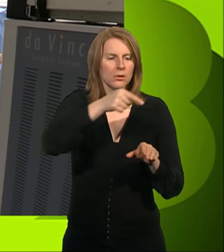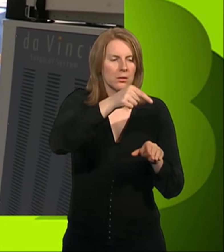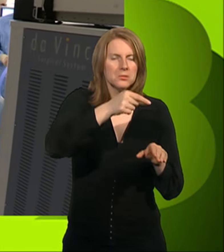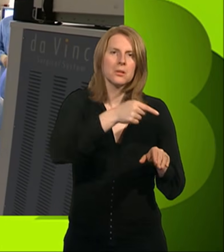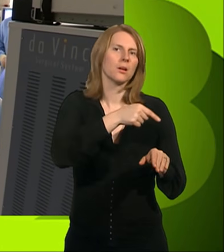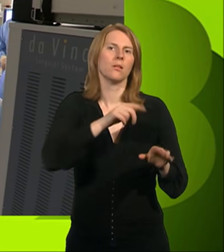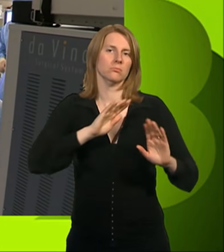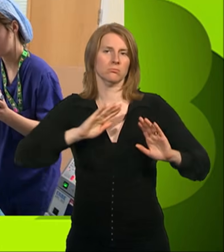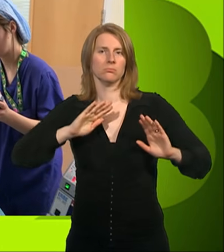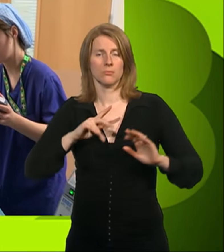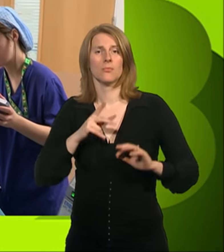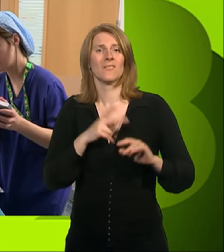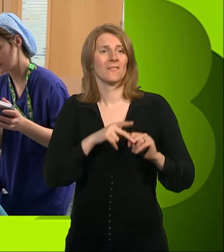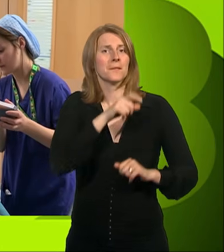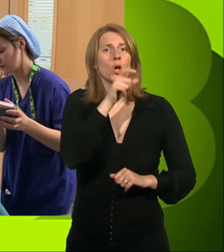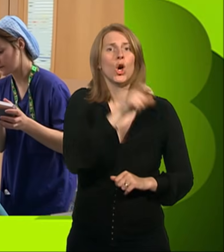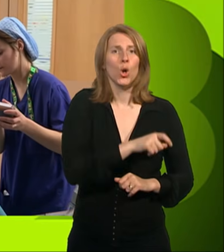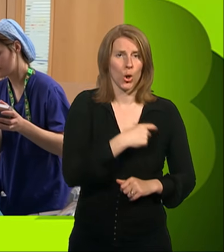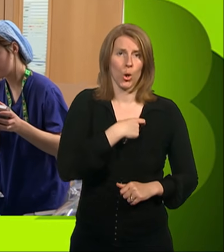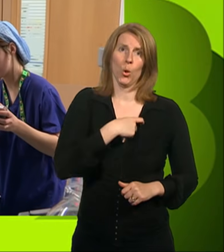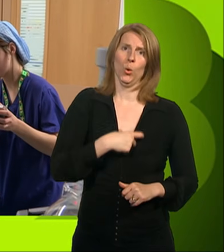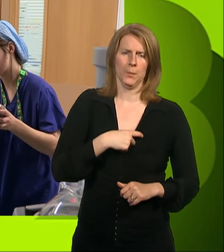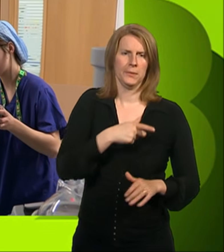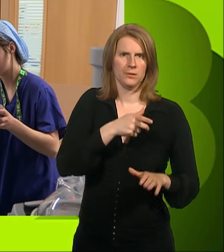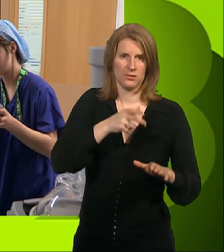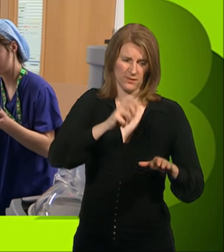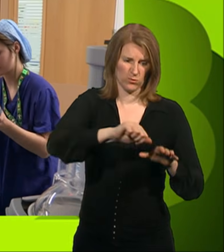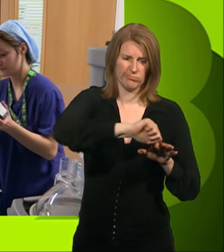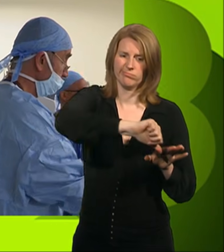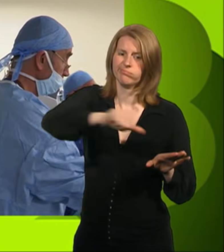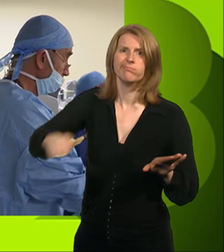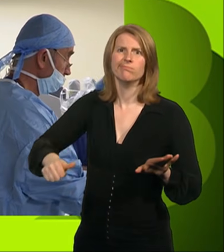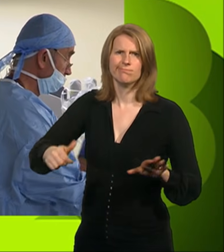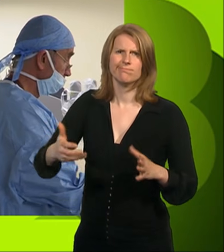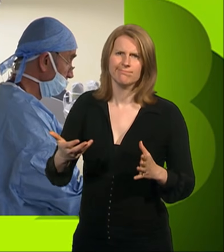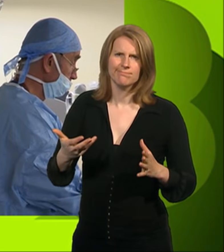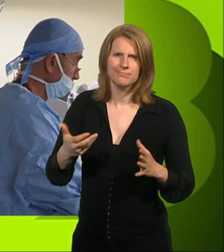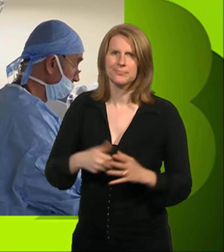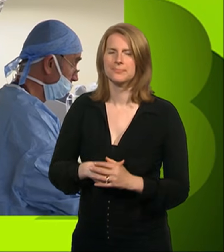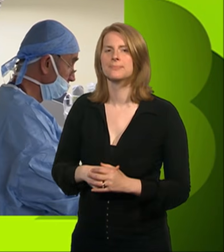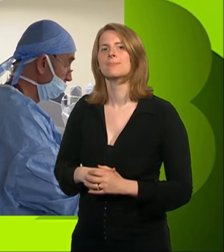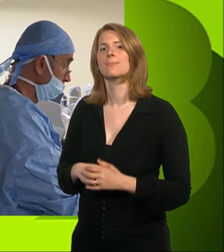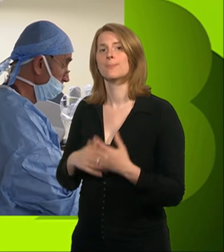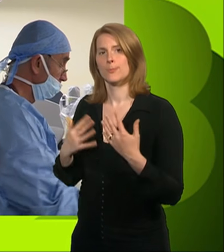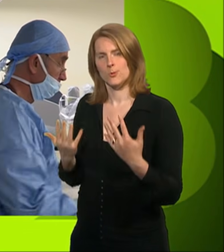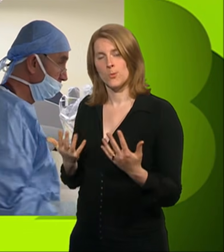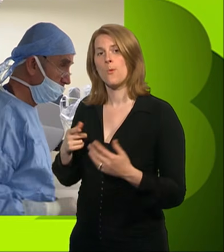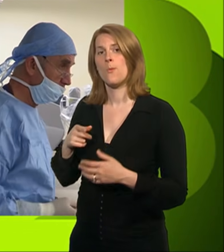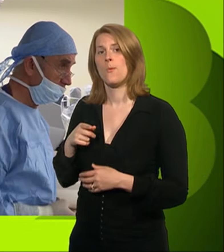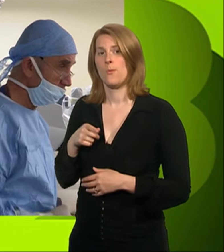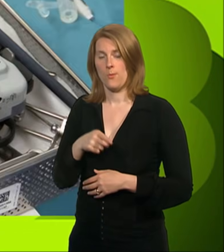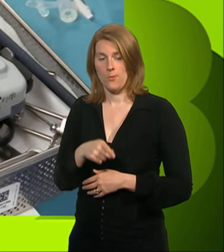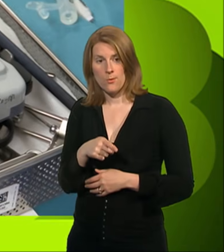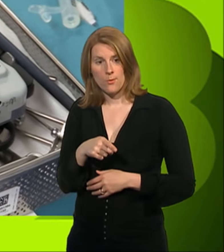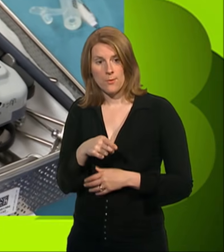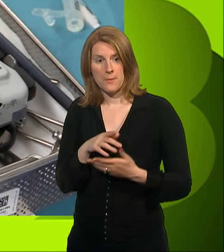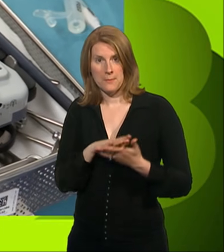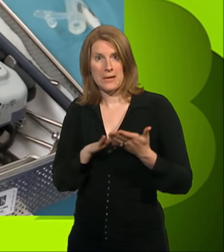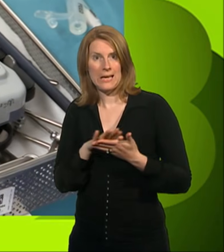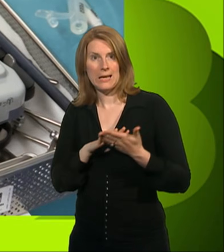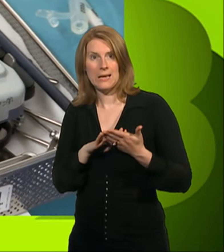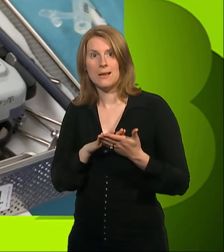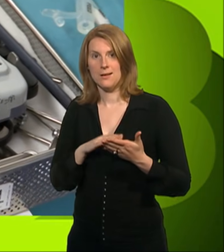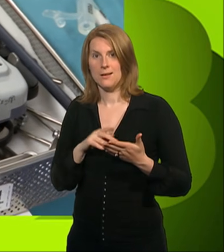That means when Thomas wakes up, he'll only have a few tiny scars instead of a big one. But before the robot can start operating, there's a lot